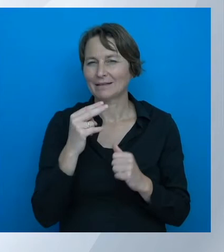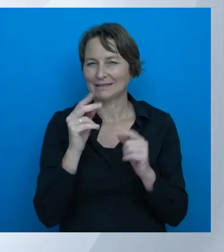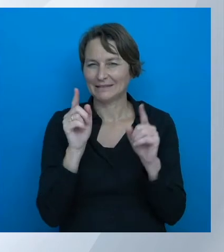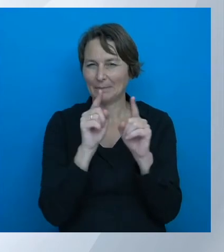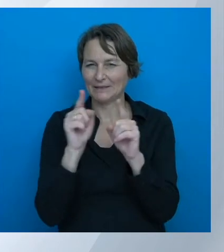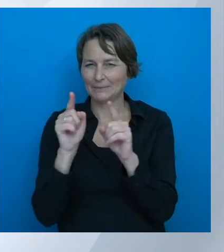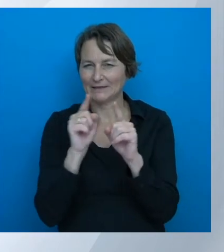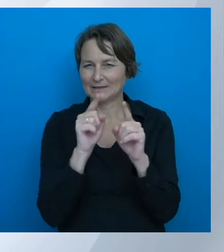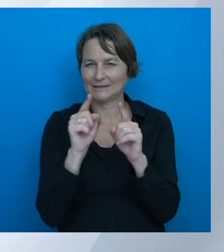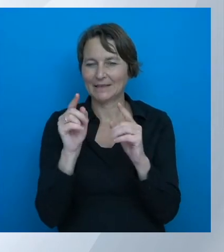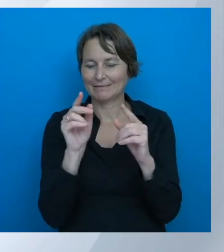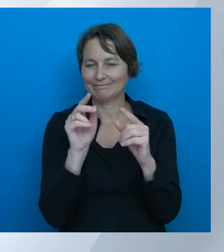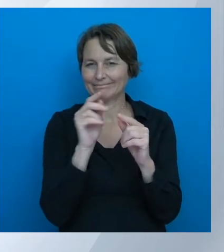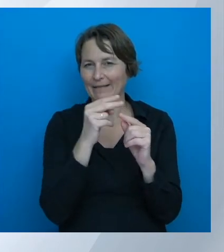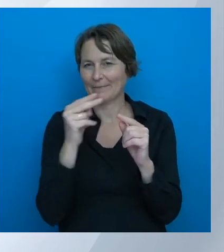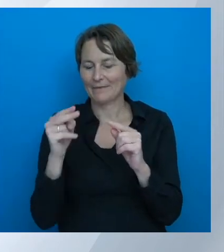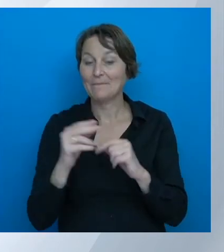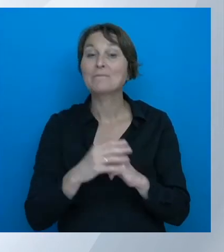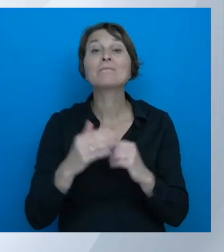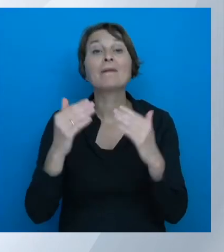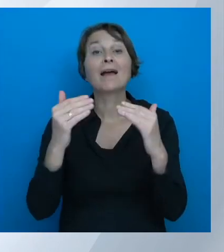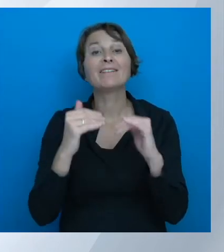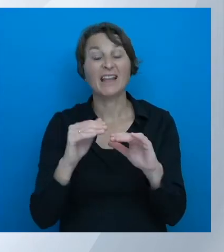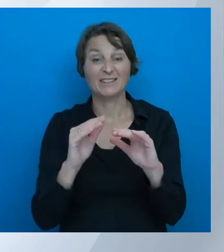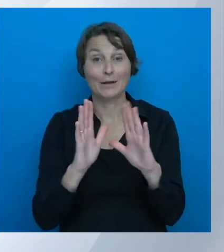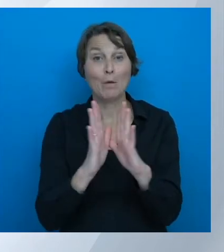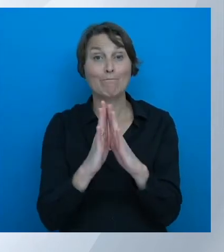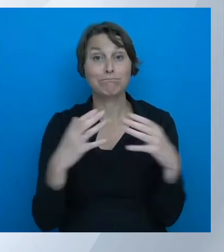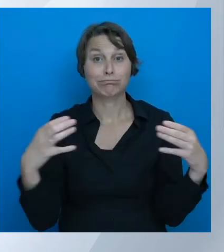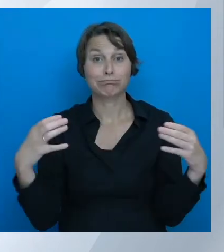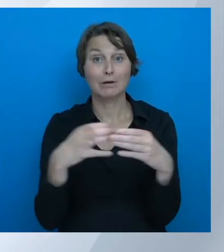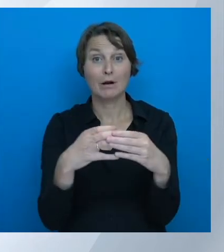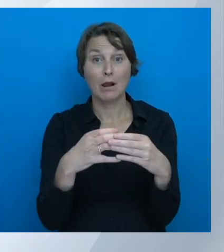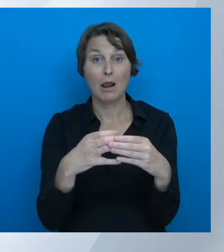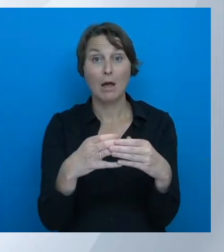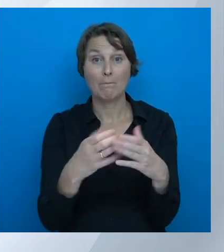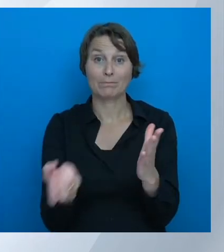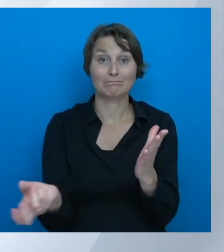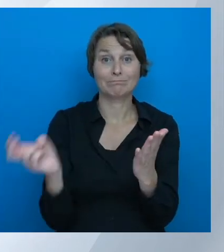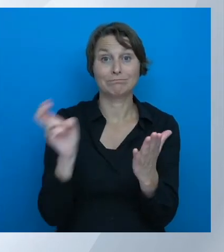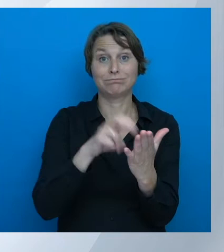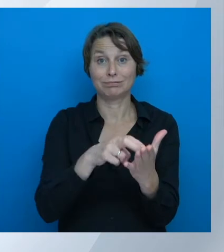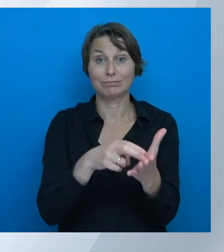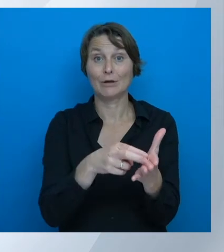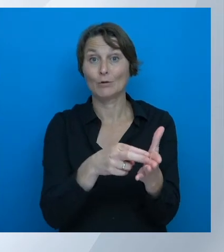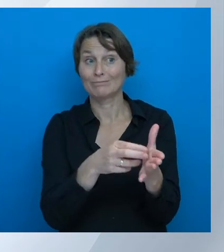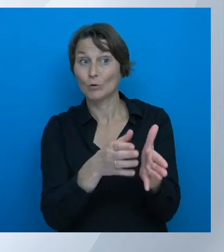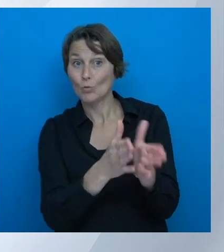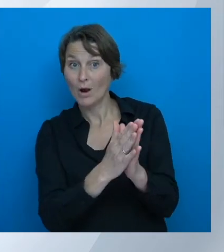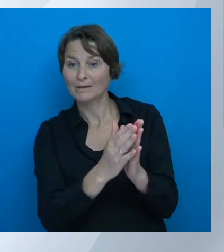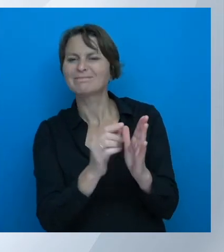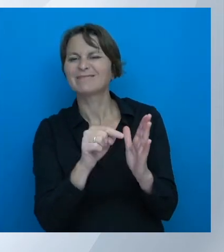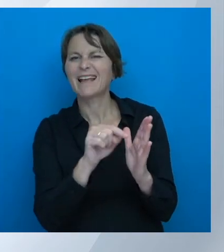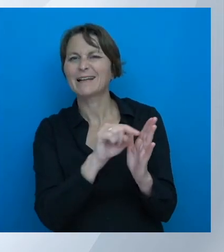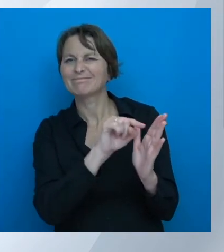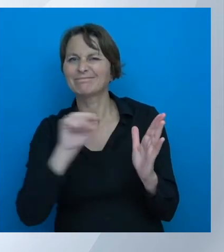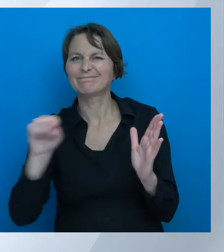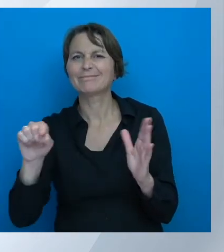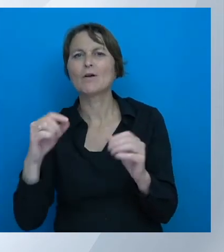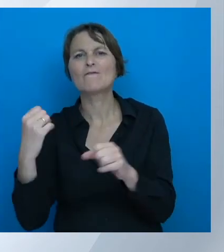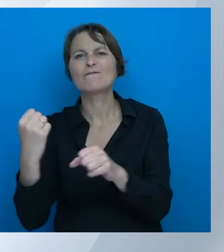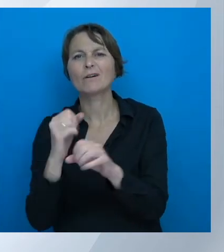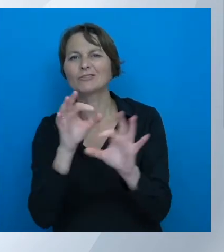that book club signup request directly in our function. There we go. And we're just going to call